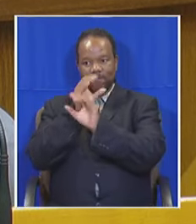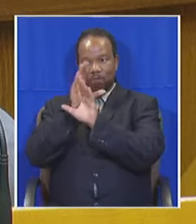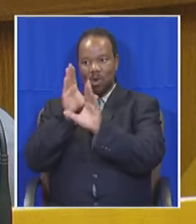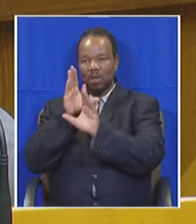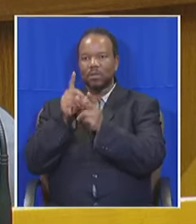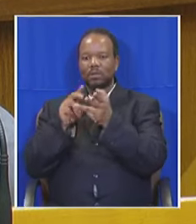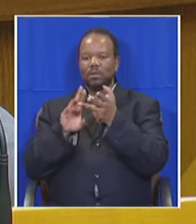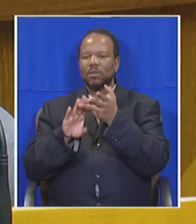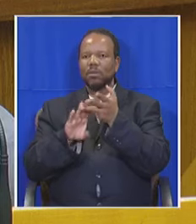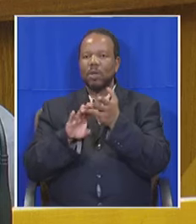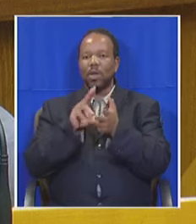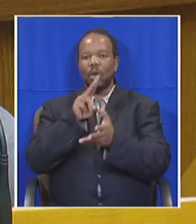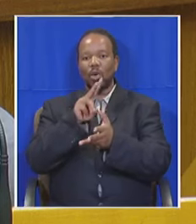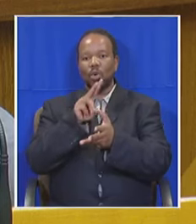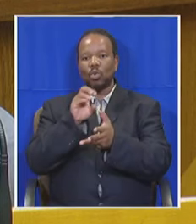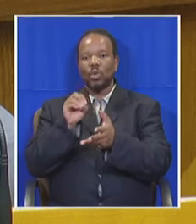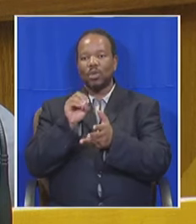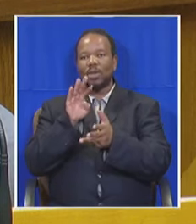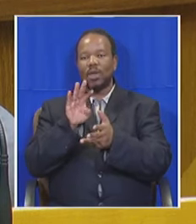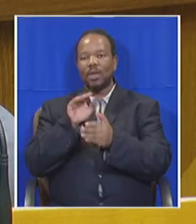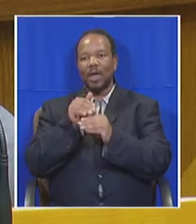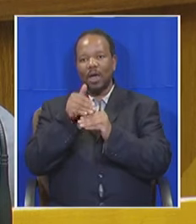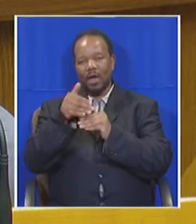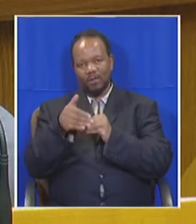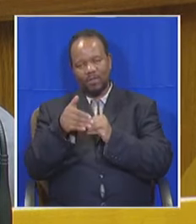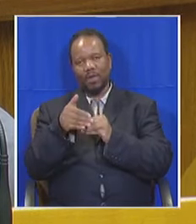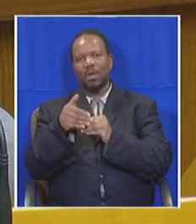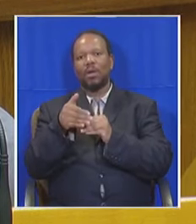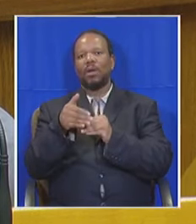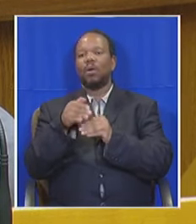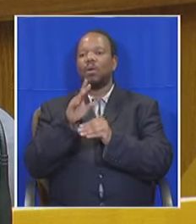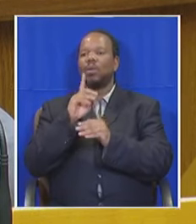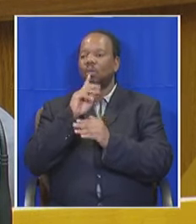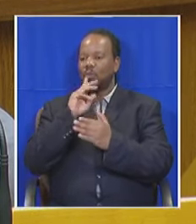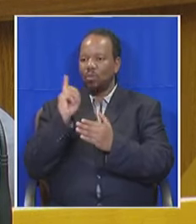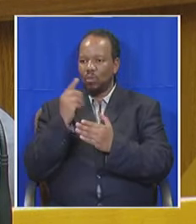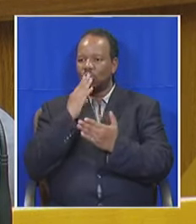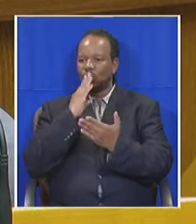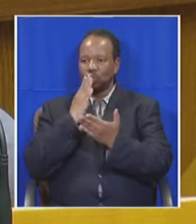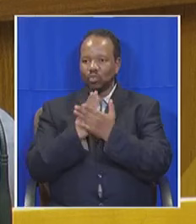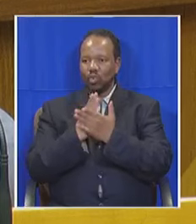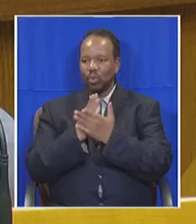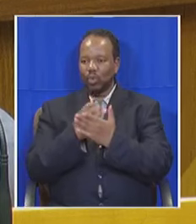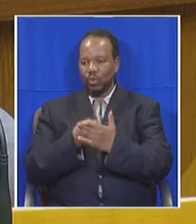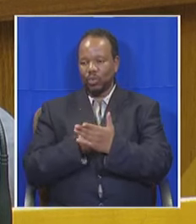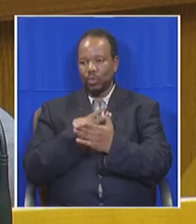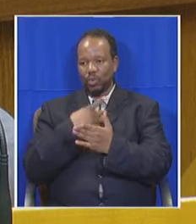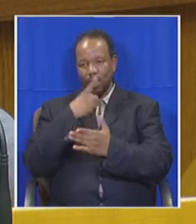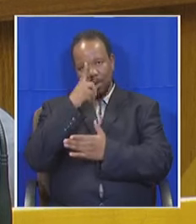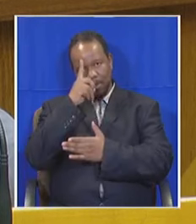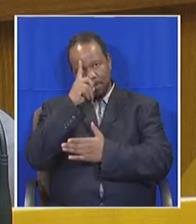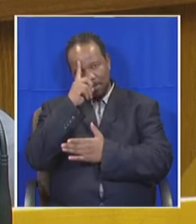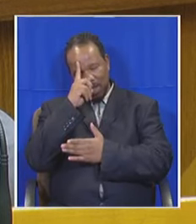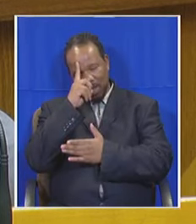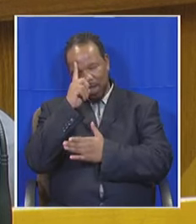government post-2019, we will ensure that young black South Africans have access to a truly